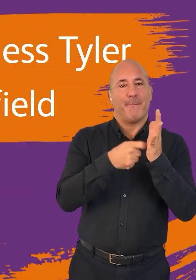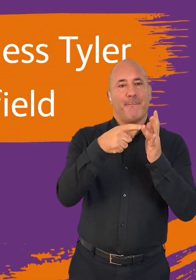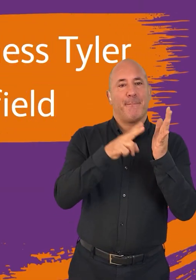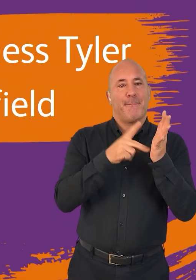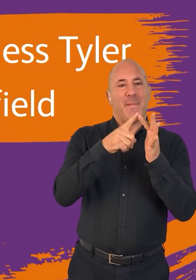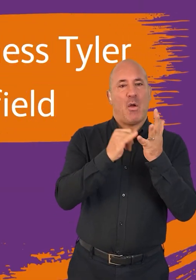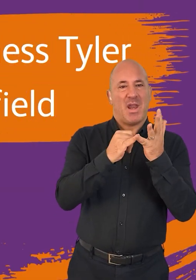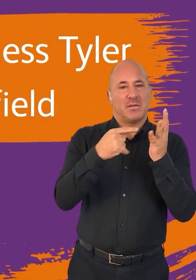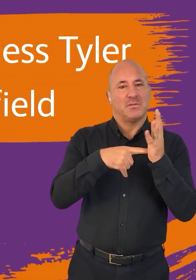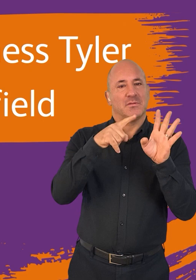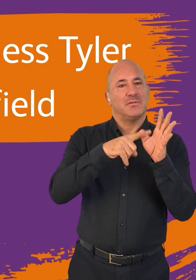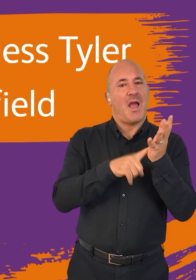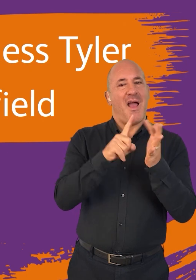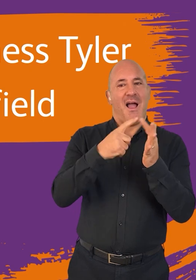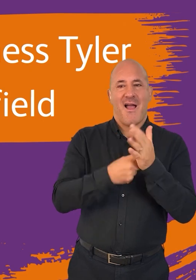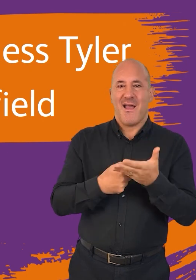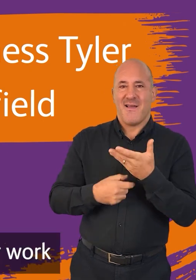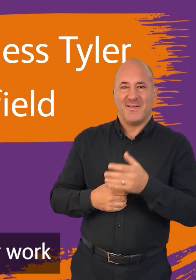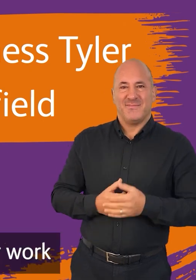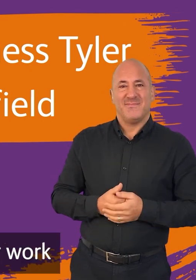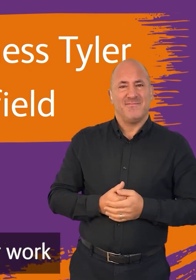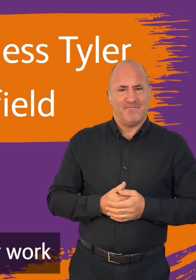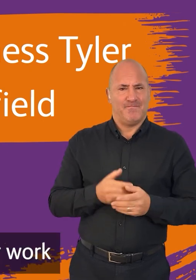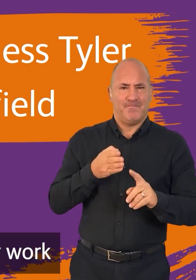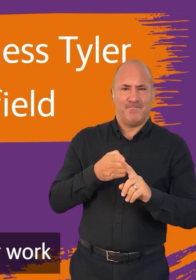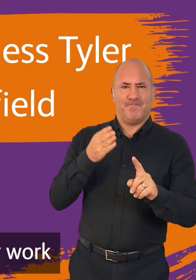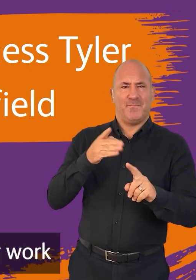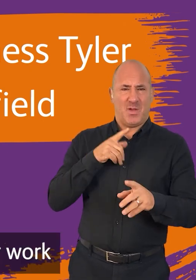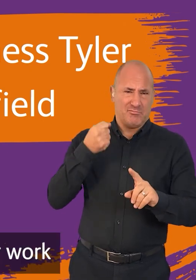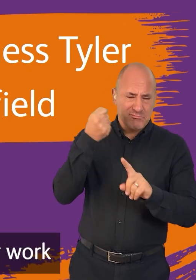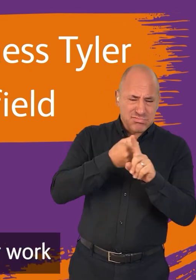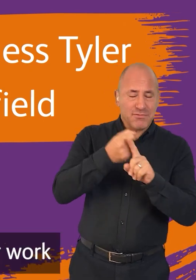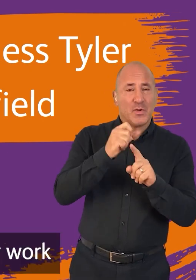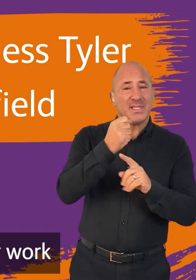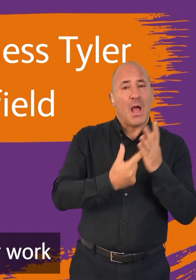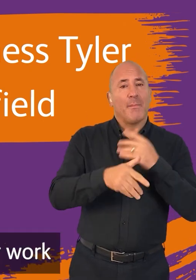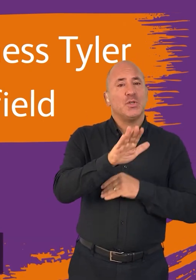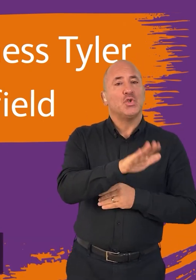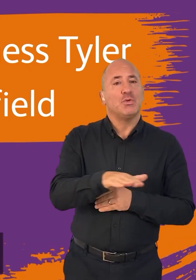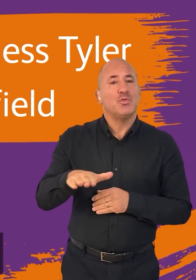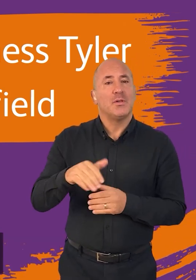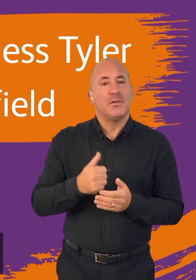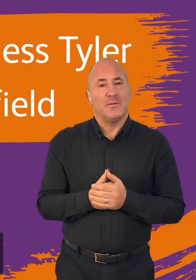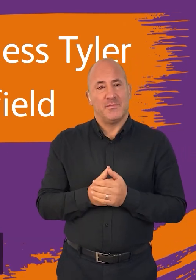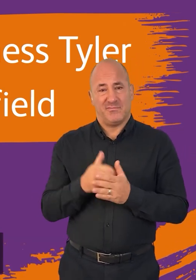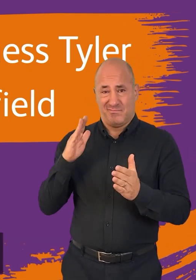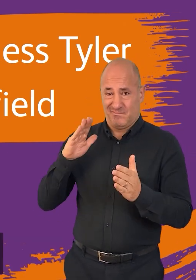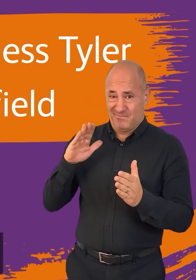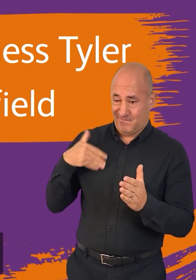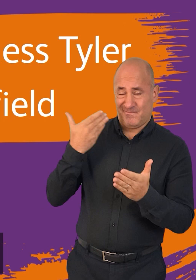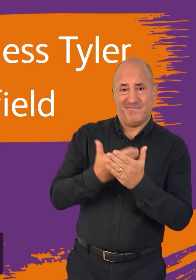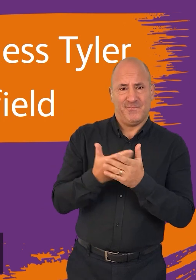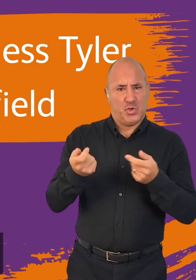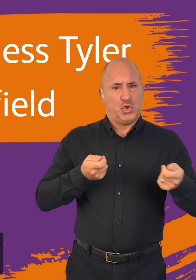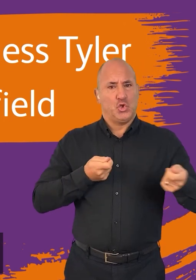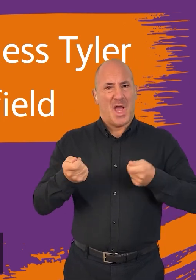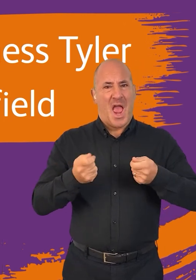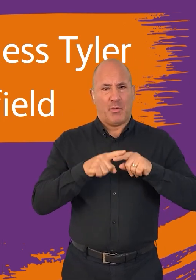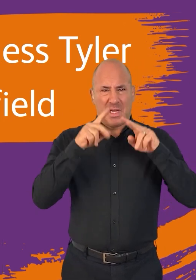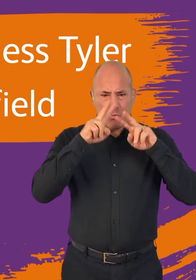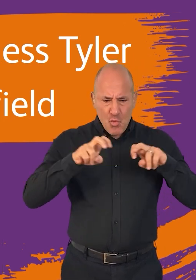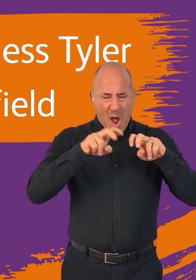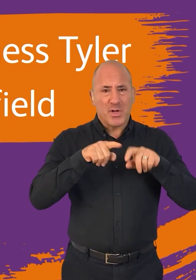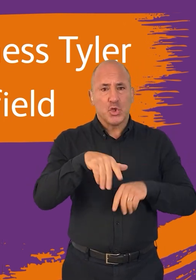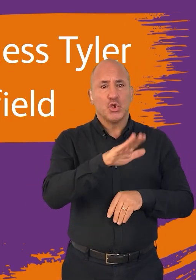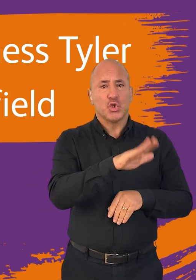Baroness Tyler of Enfield. Baroness Tyler is being recognised for her work campaigning for disabled children.